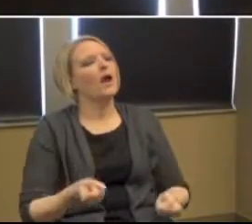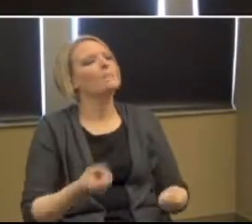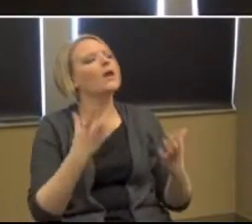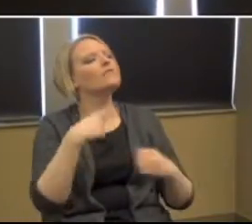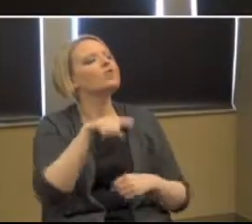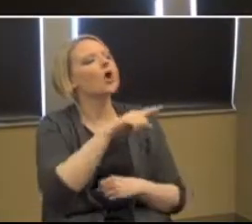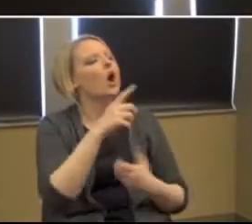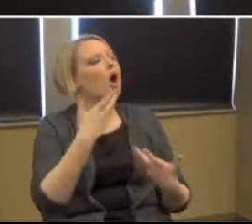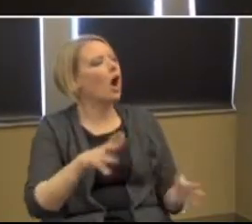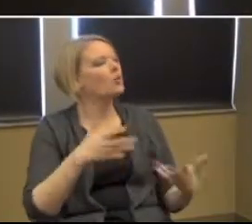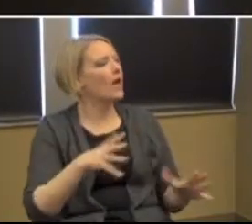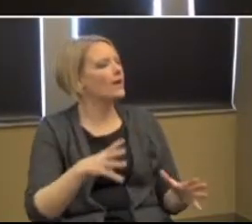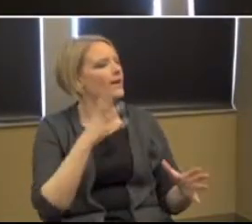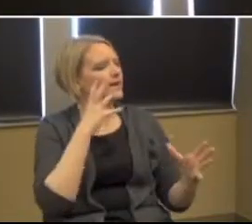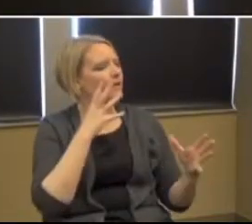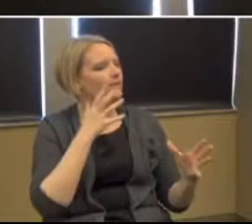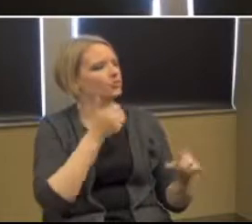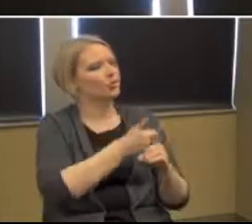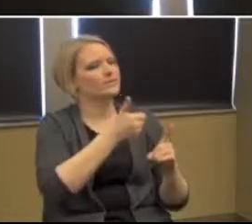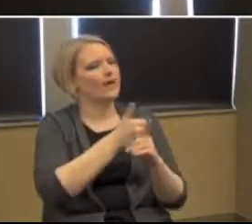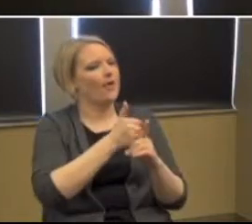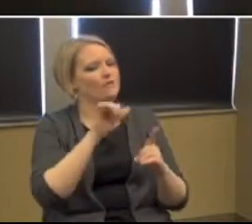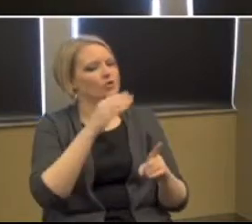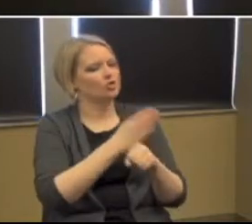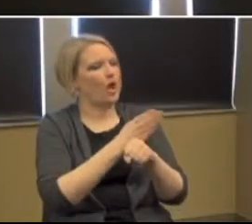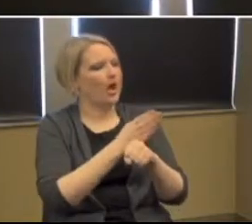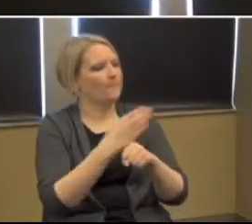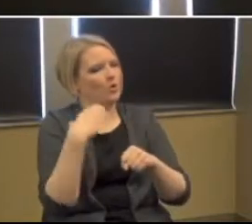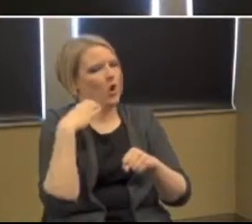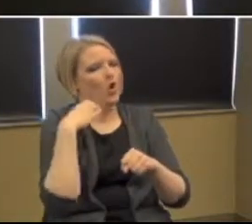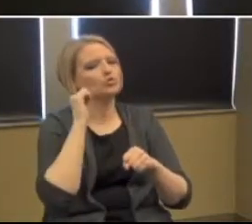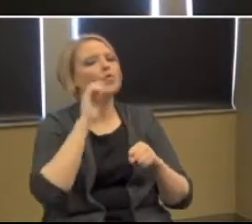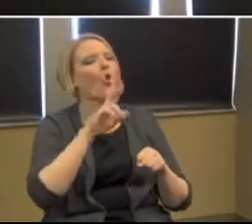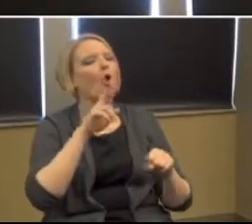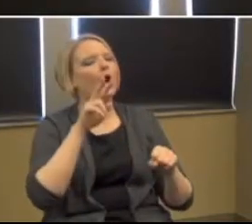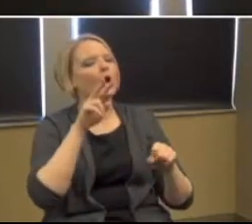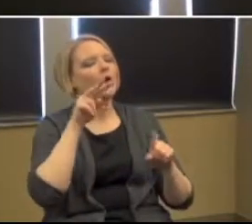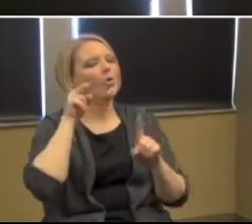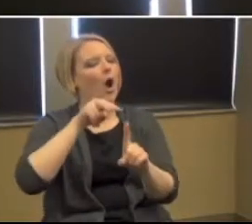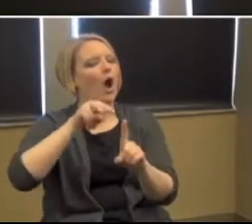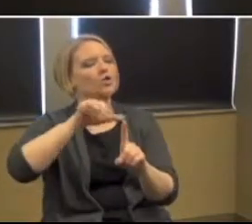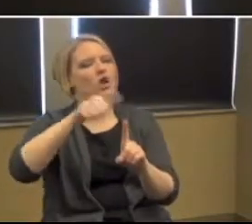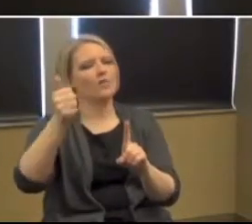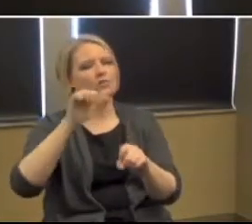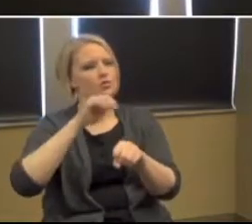job coach, or how many of you have ever shadowed what that might look like?